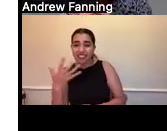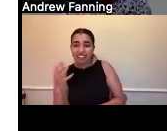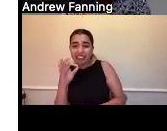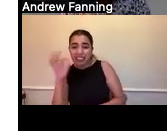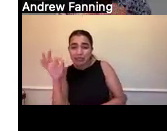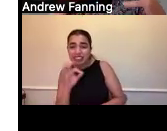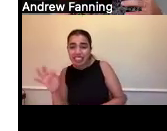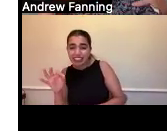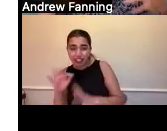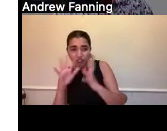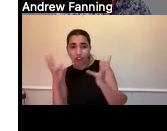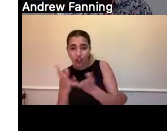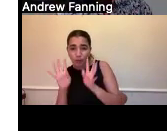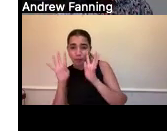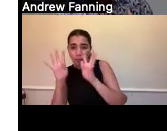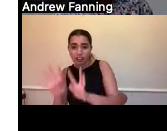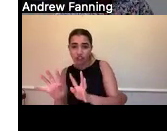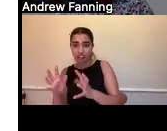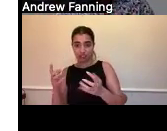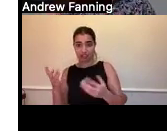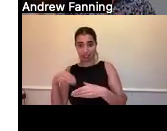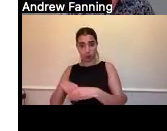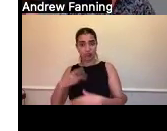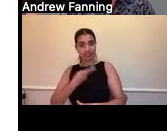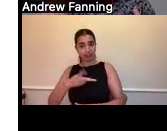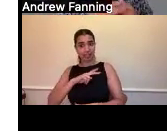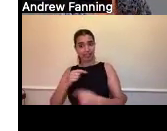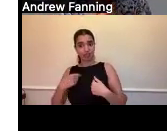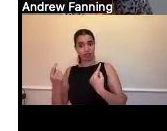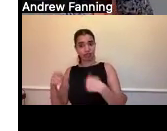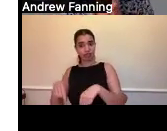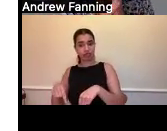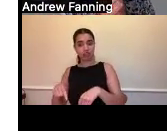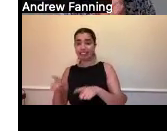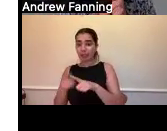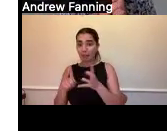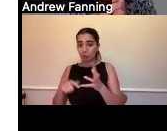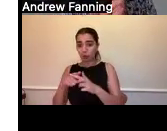global population, including the country where I'm sitting in Spain, where Kate is in the United Kingdom,